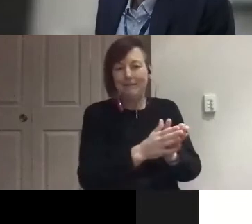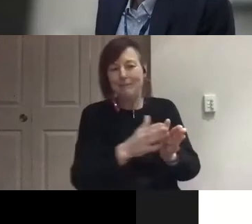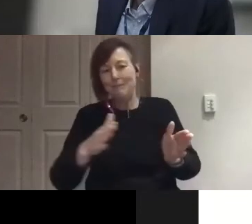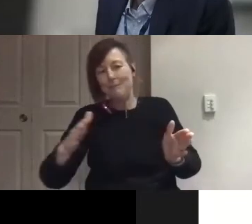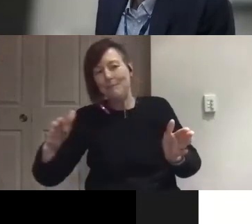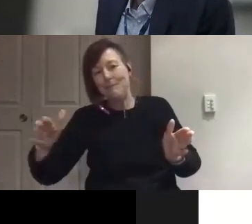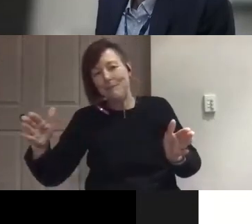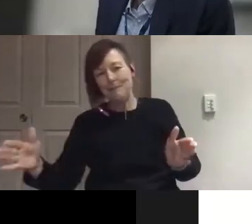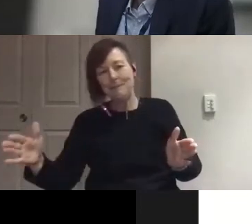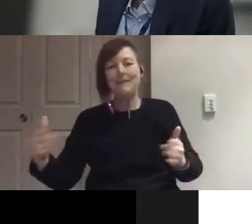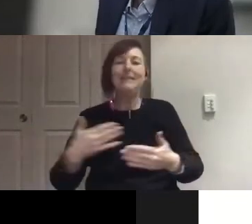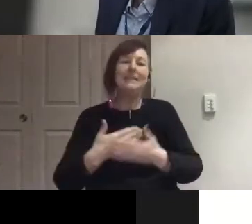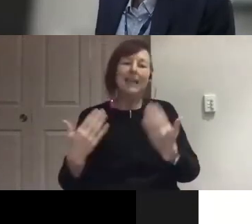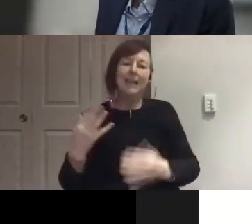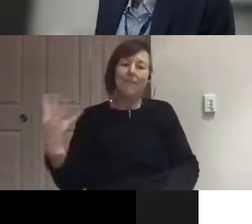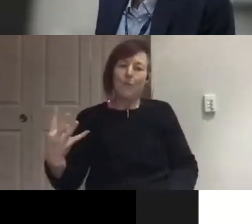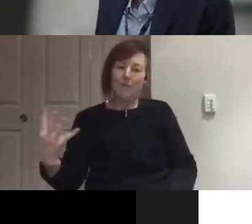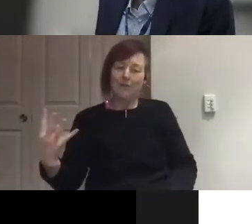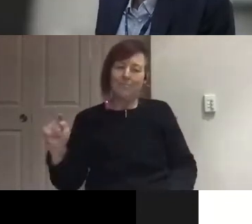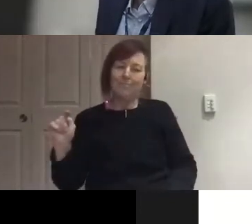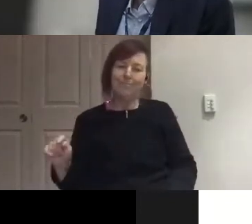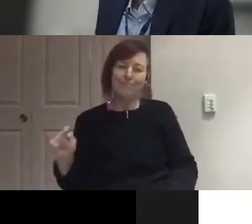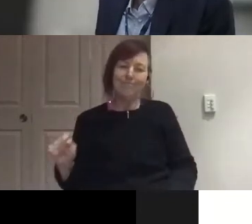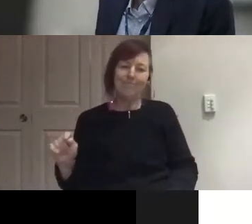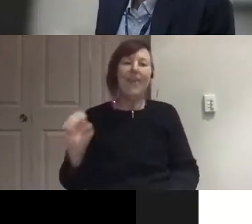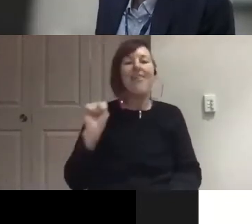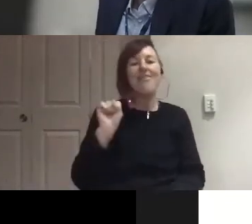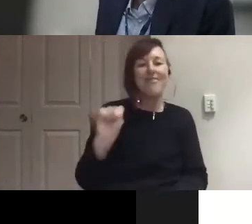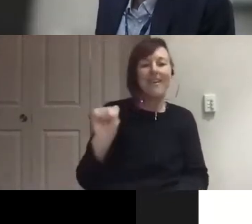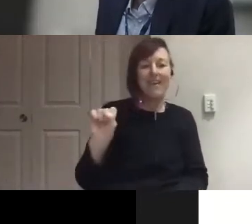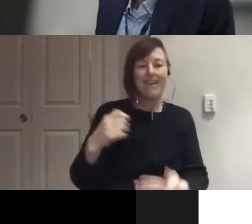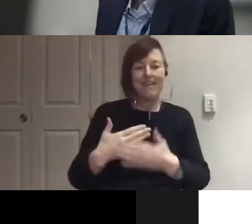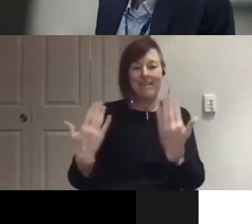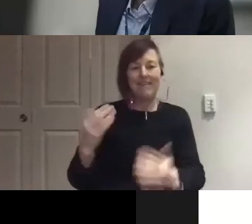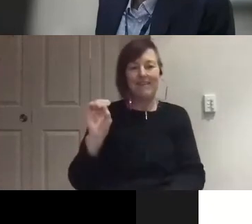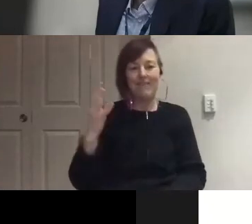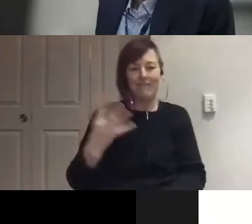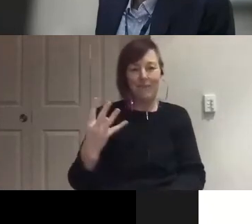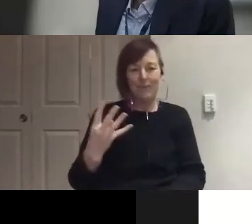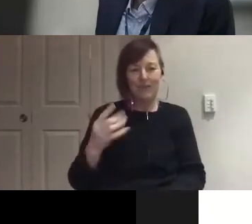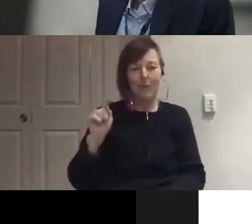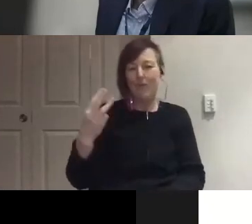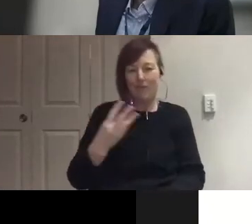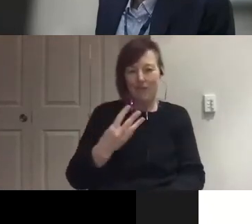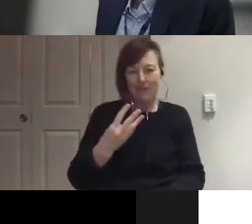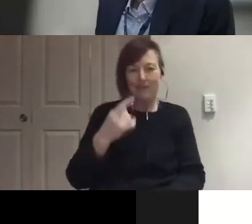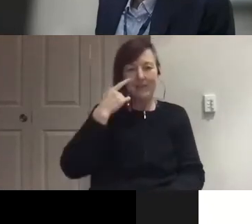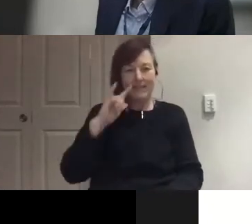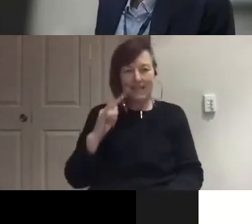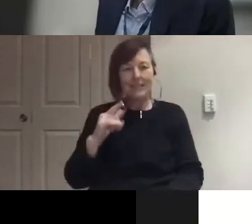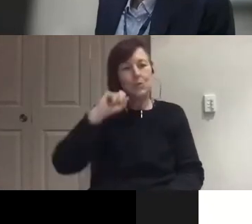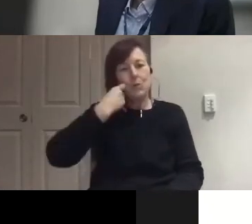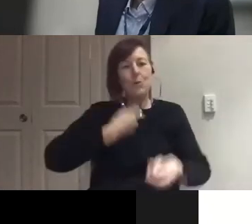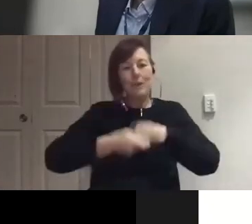day 13, because if you get a negative day 13, but you're living with someone else who's in a primary close contact who still